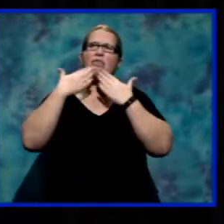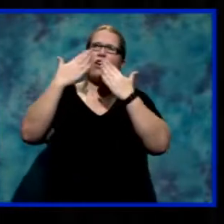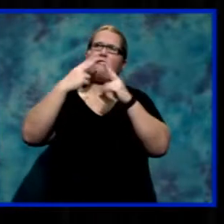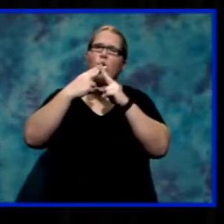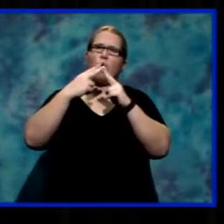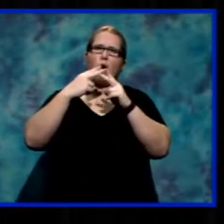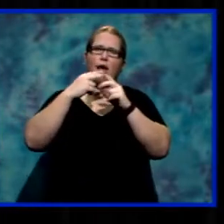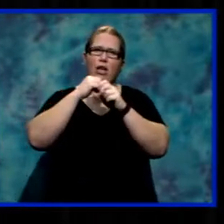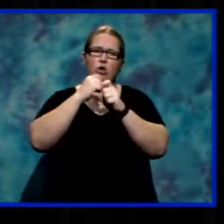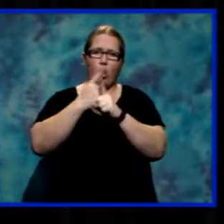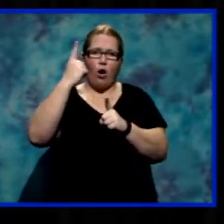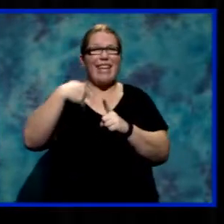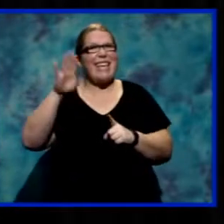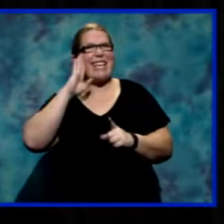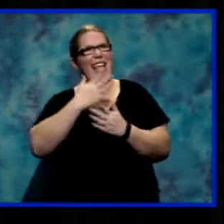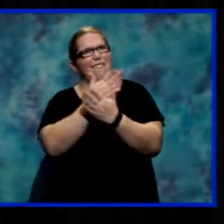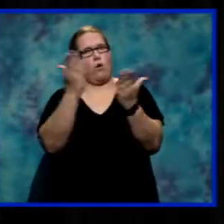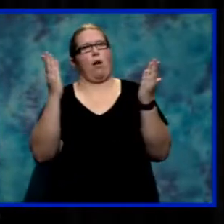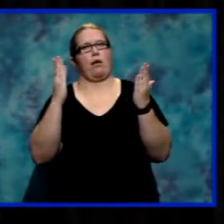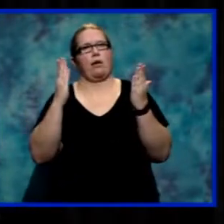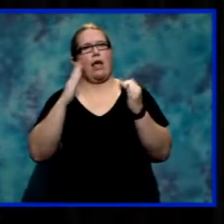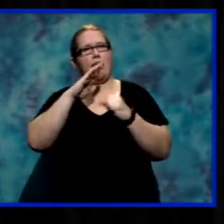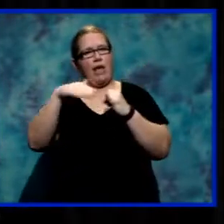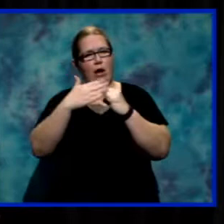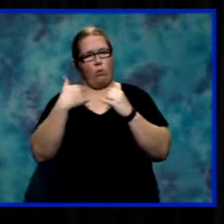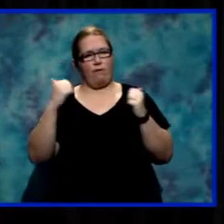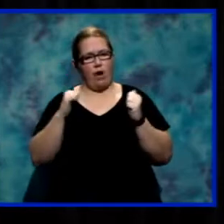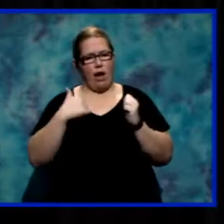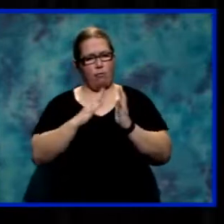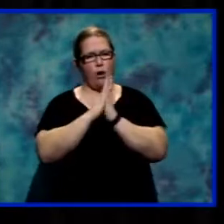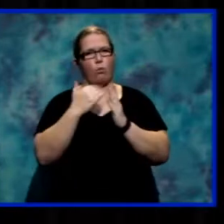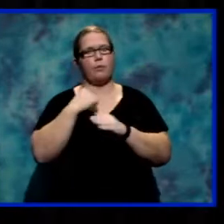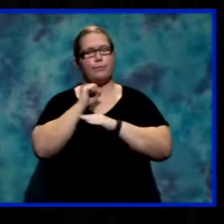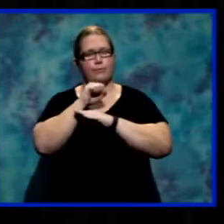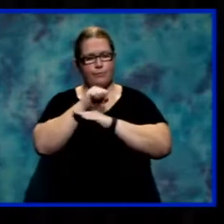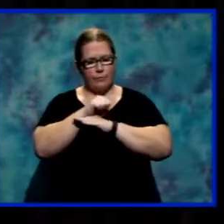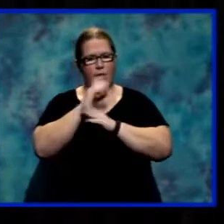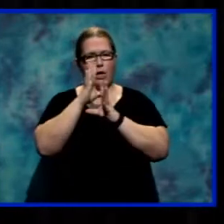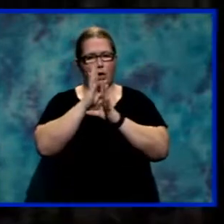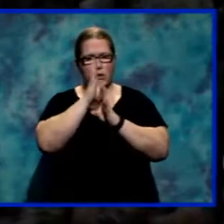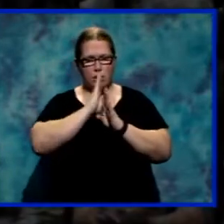now. He hears everyone. And at the end, I'll finish with prayer. So let's just bow our heads now in silent prayer.